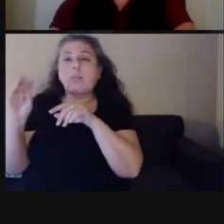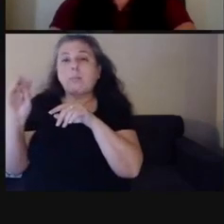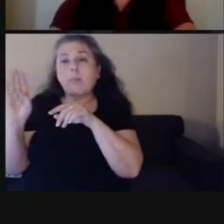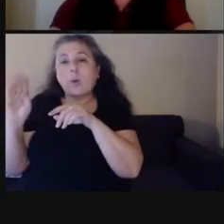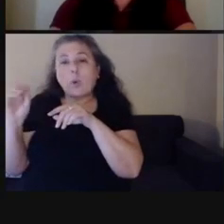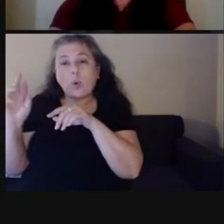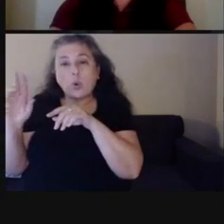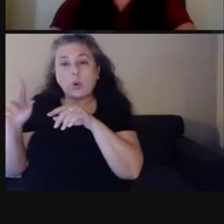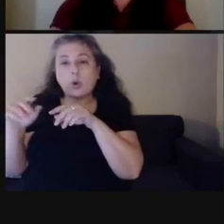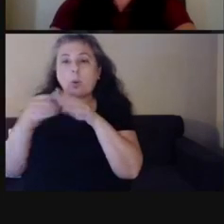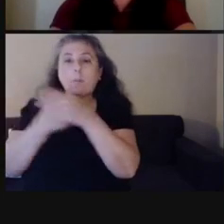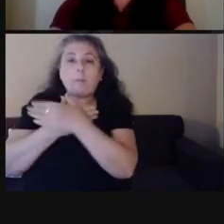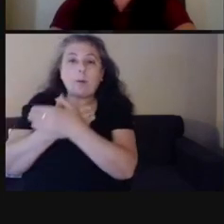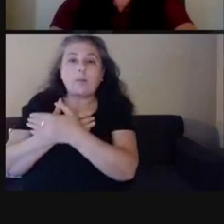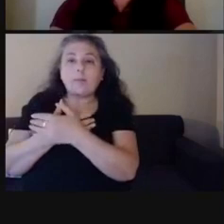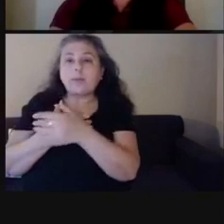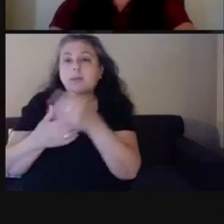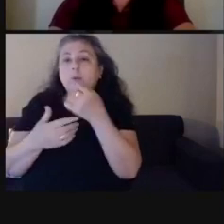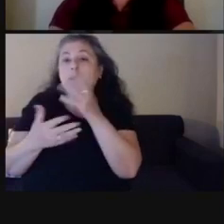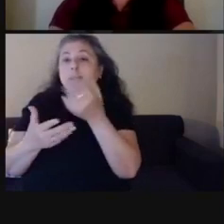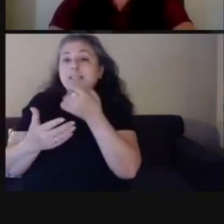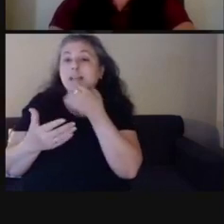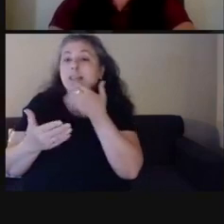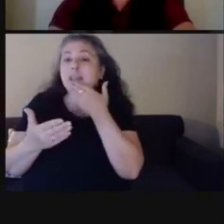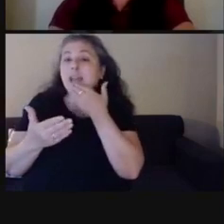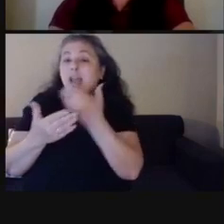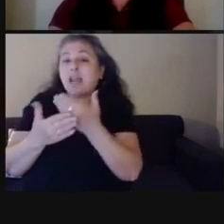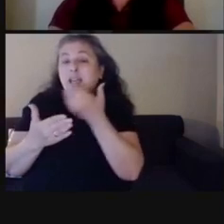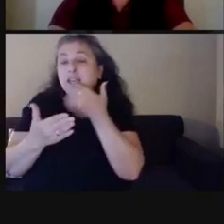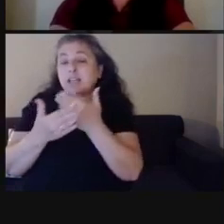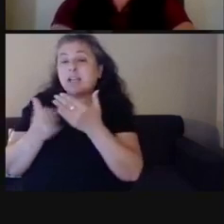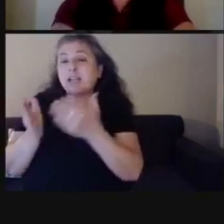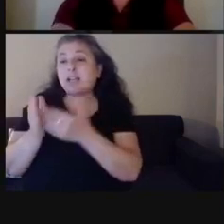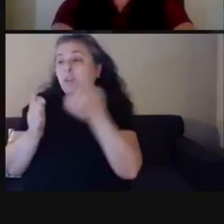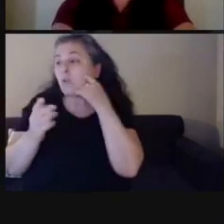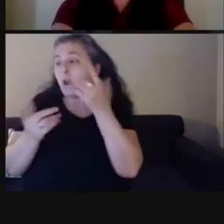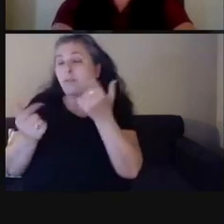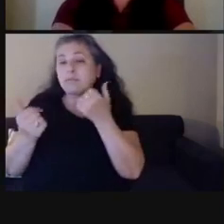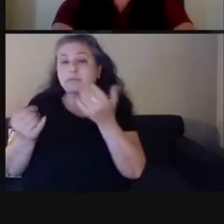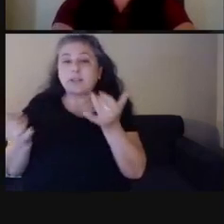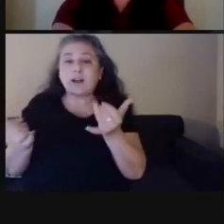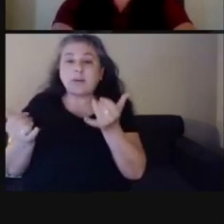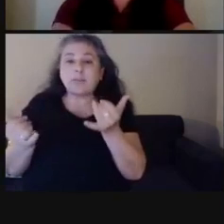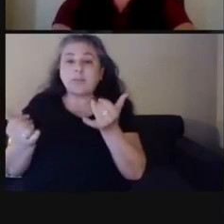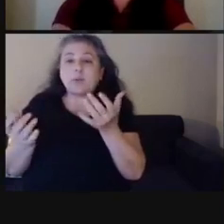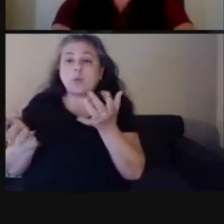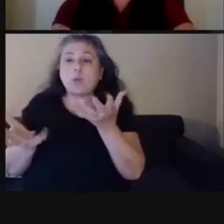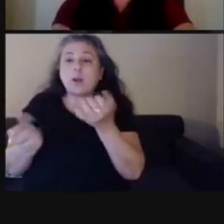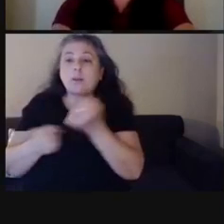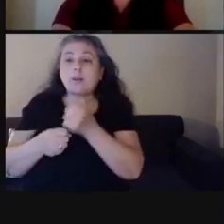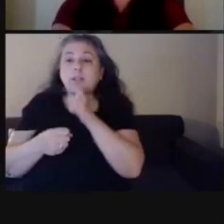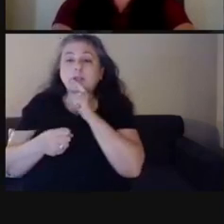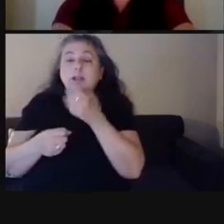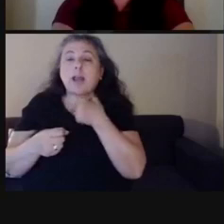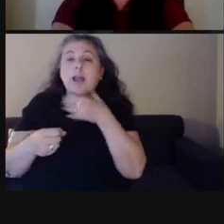And then I just wanted to say thank you again for having me. I wanted to make sure that we had enough time